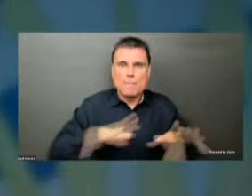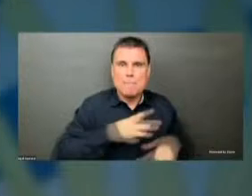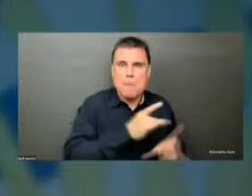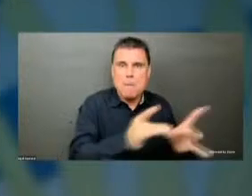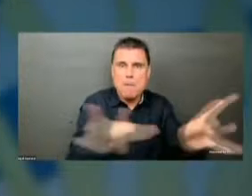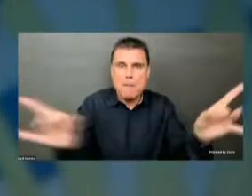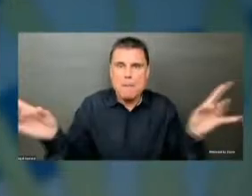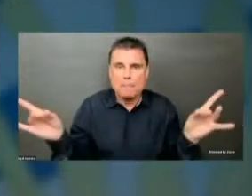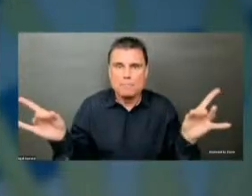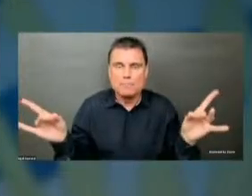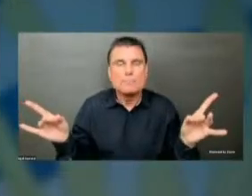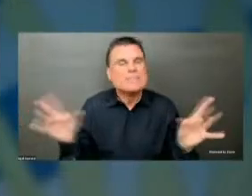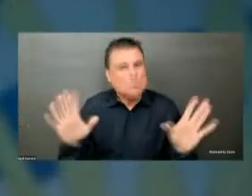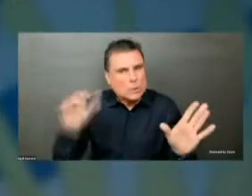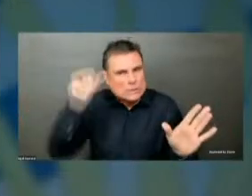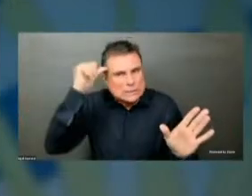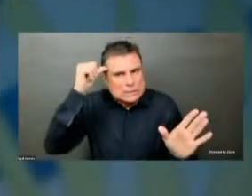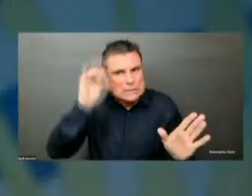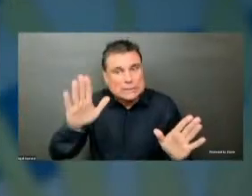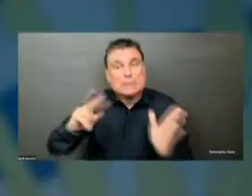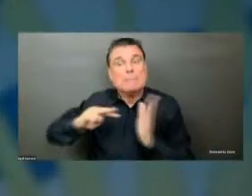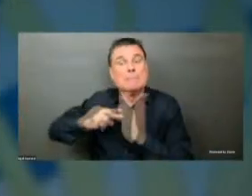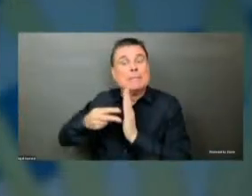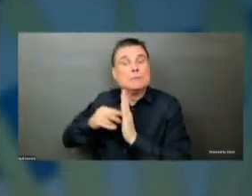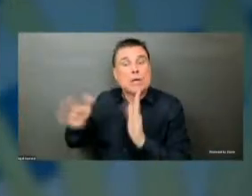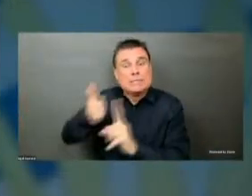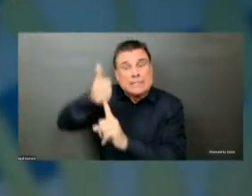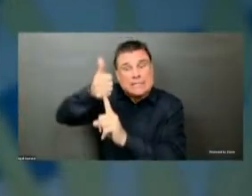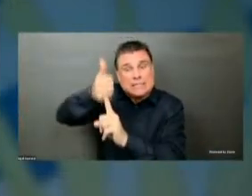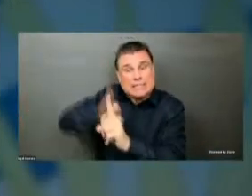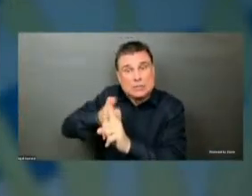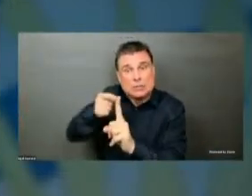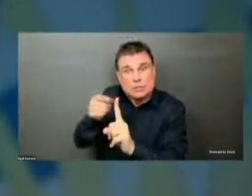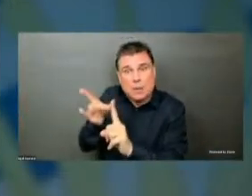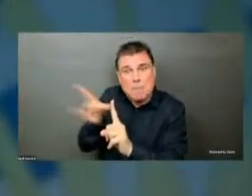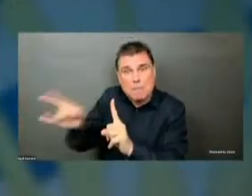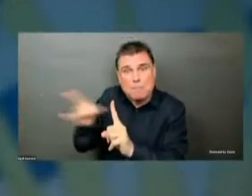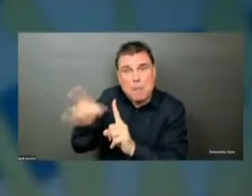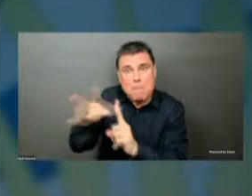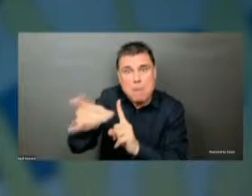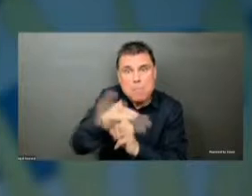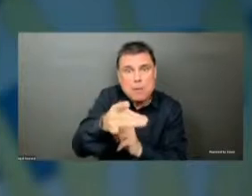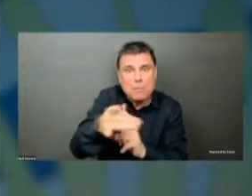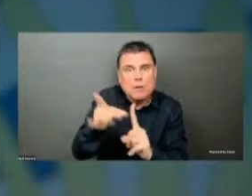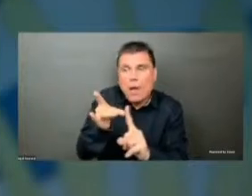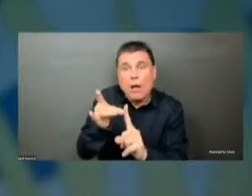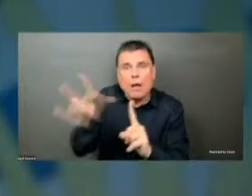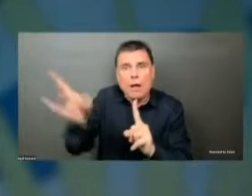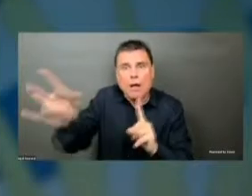always reflect the potential of each individual. But the good news here is